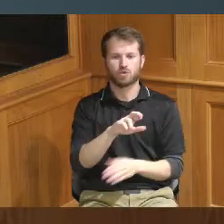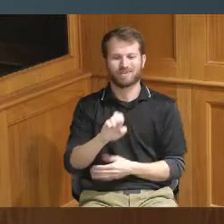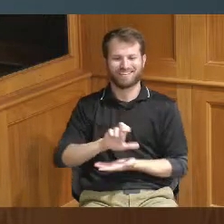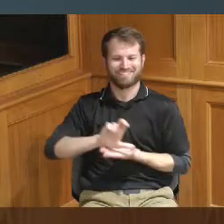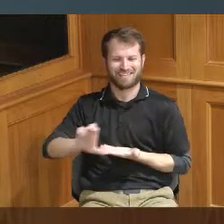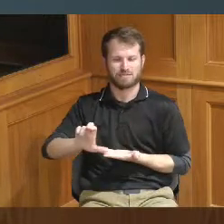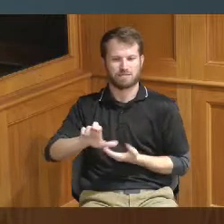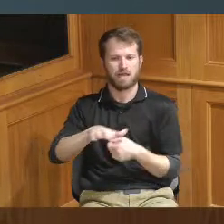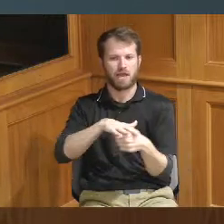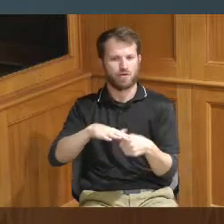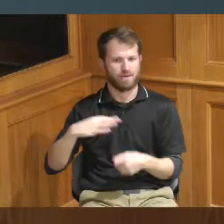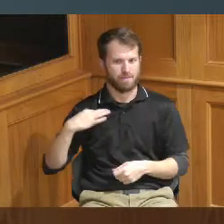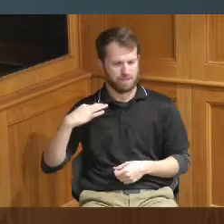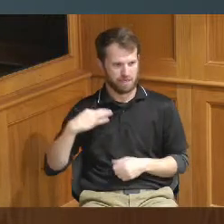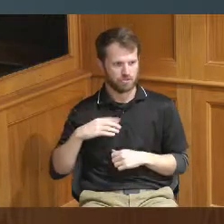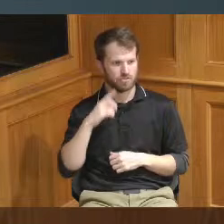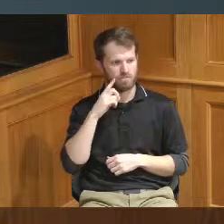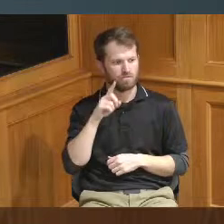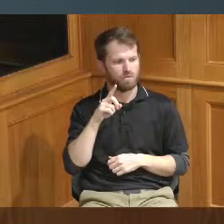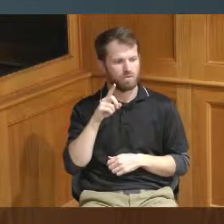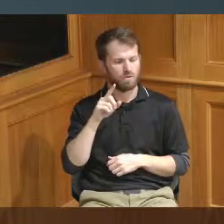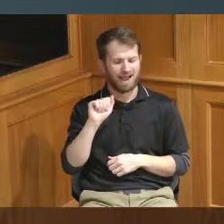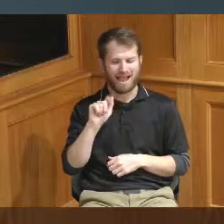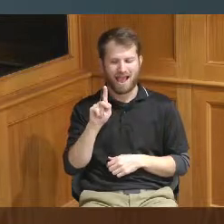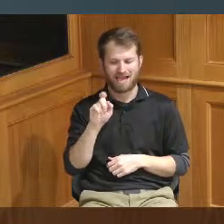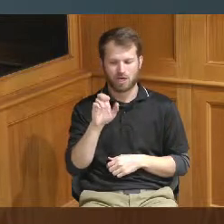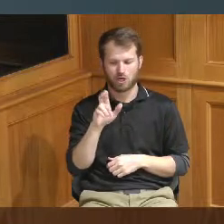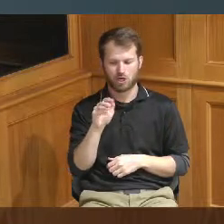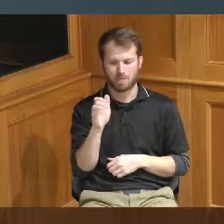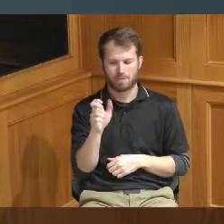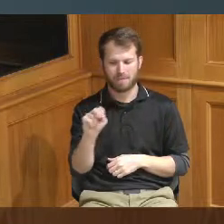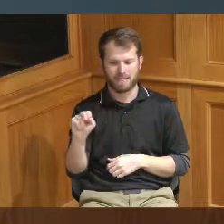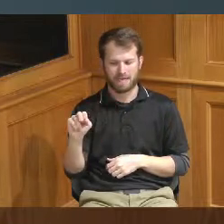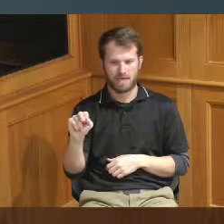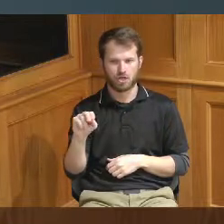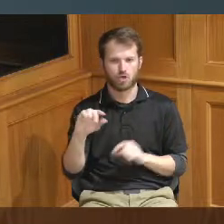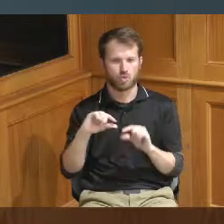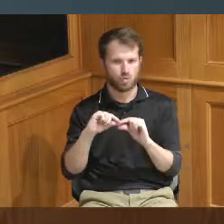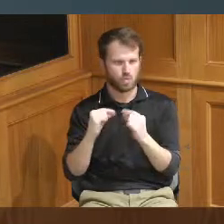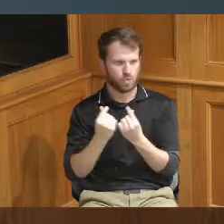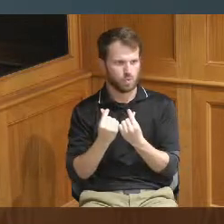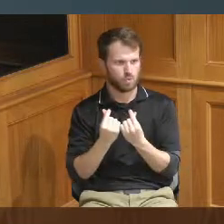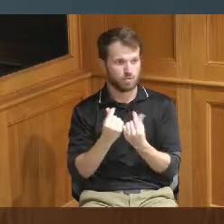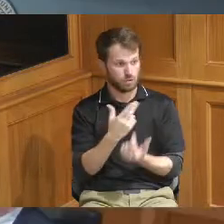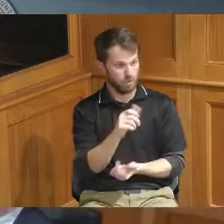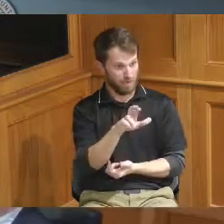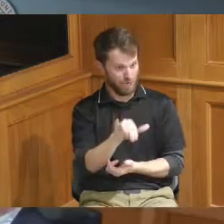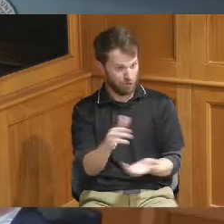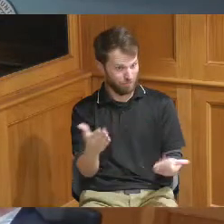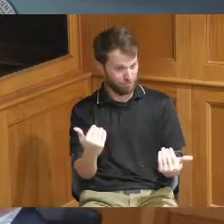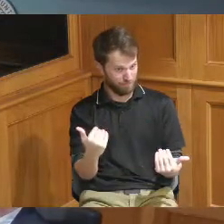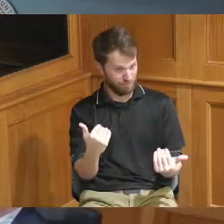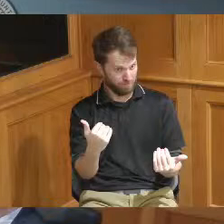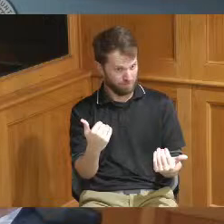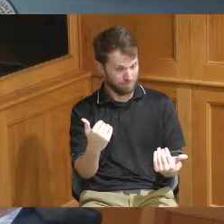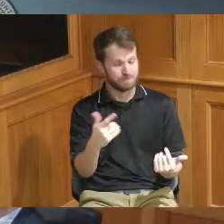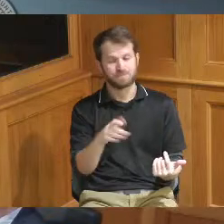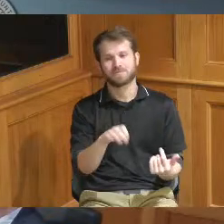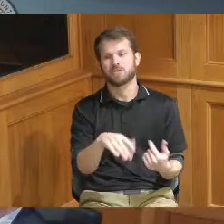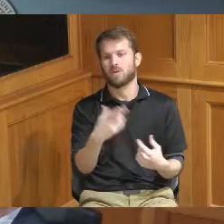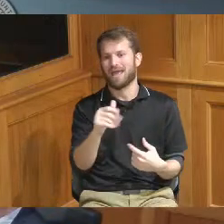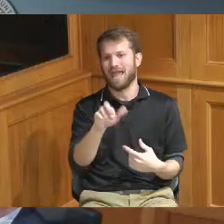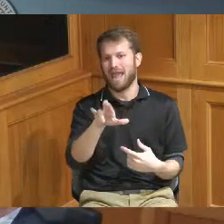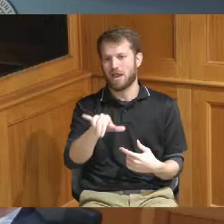area application for Ackerman Group. And Harry, are you going to be coming up? Okay. Harry